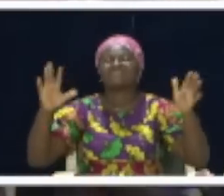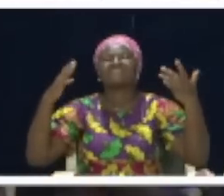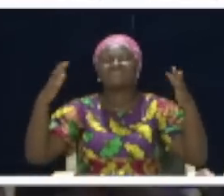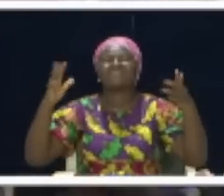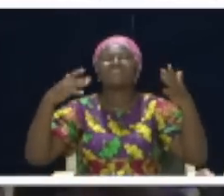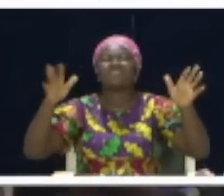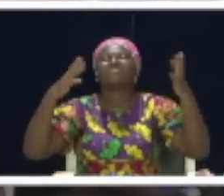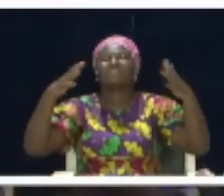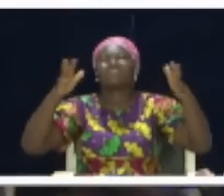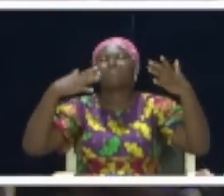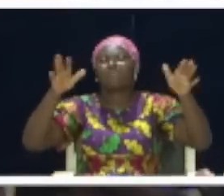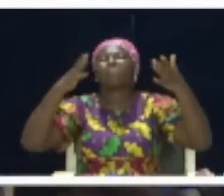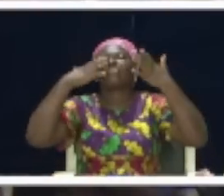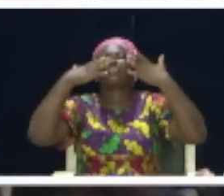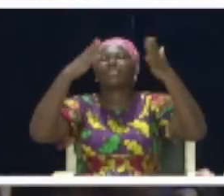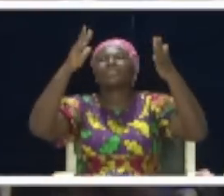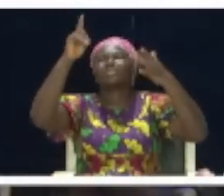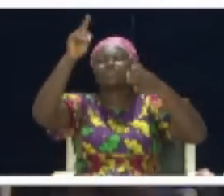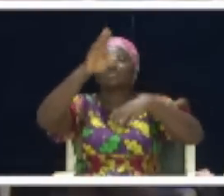Thank you, Almighty God.